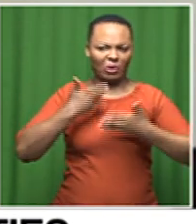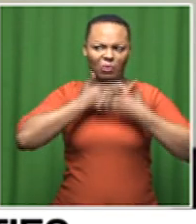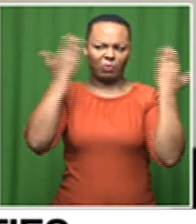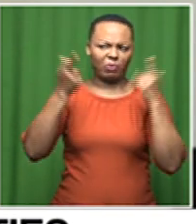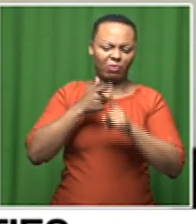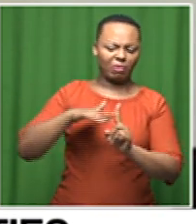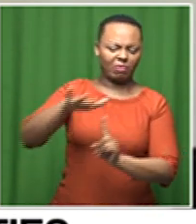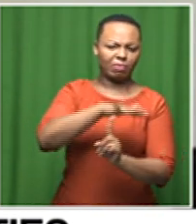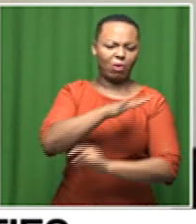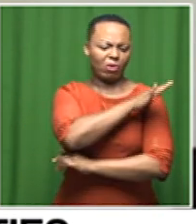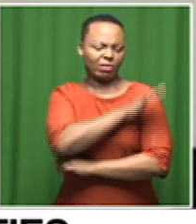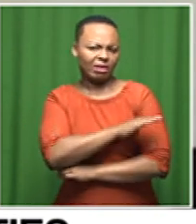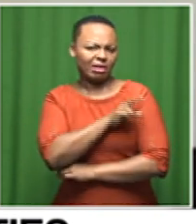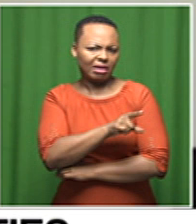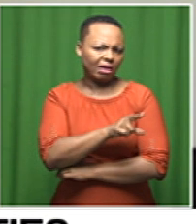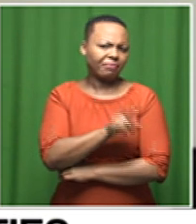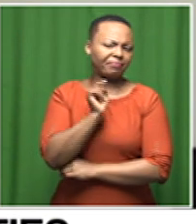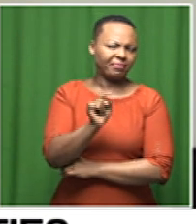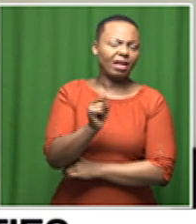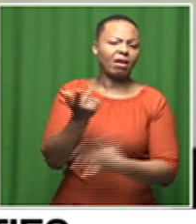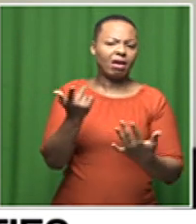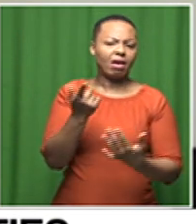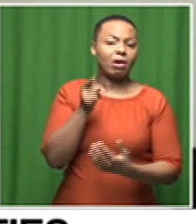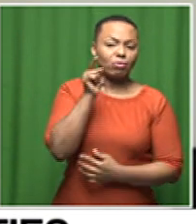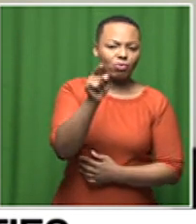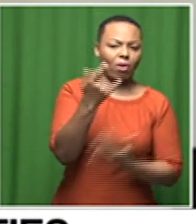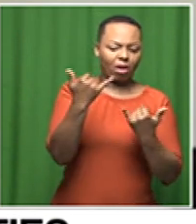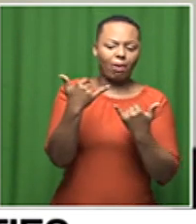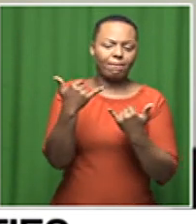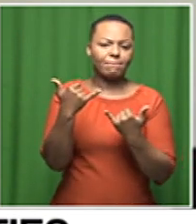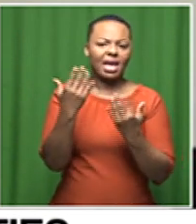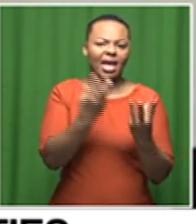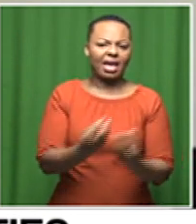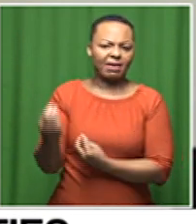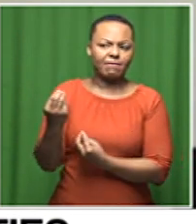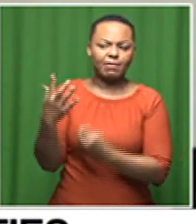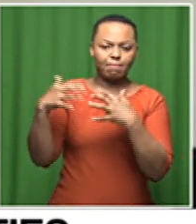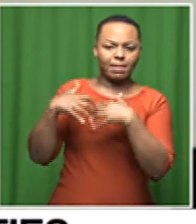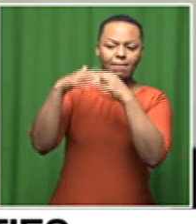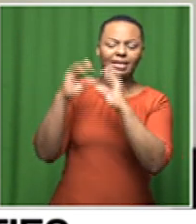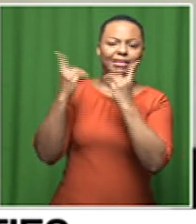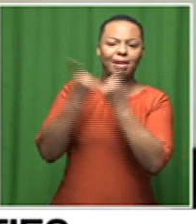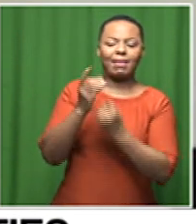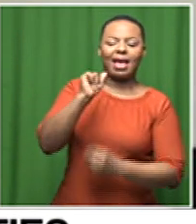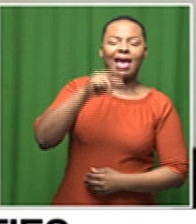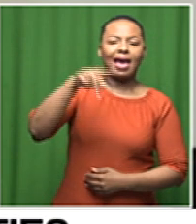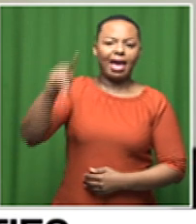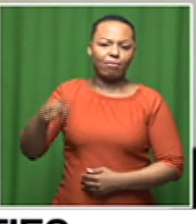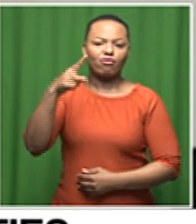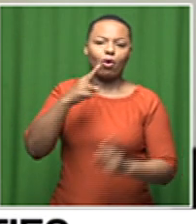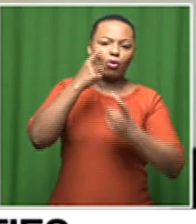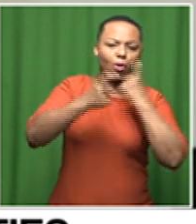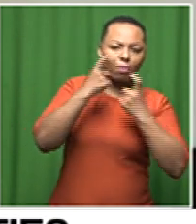a local facility, we've created a departmental app for complaints